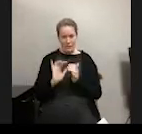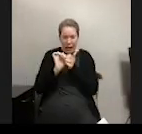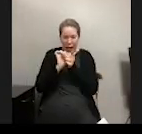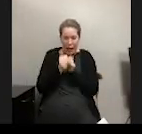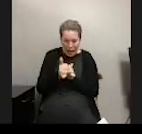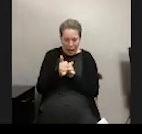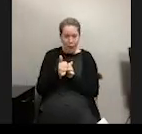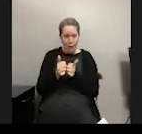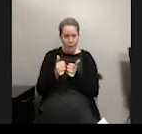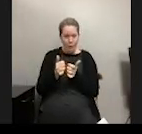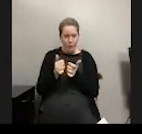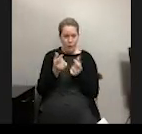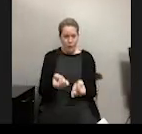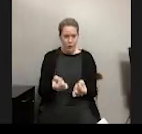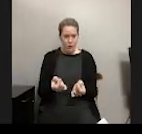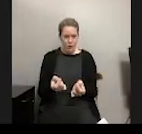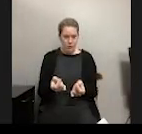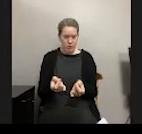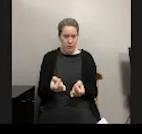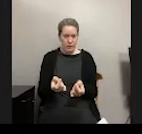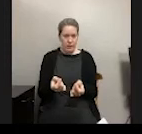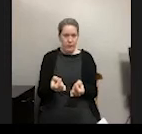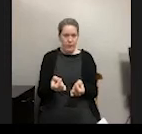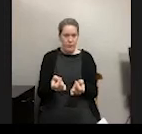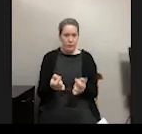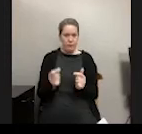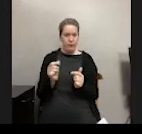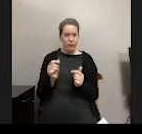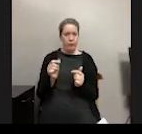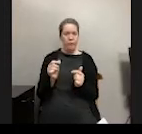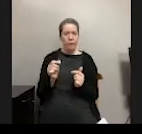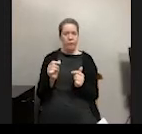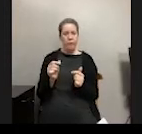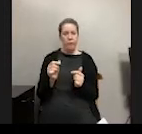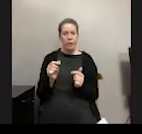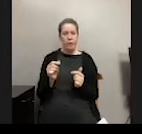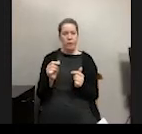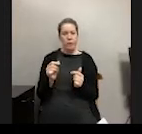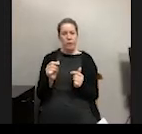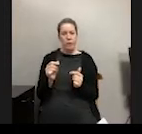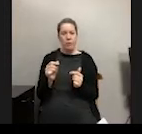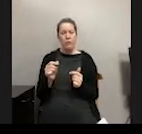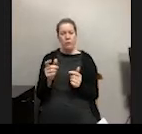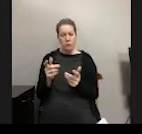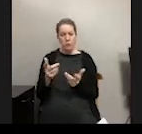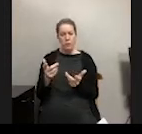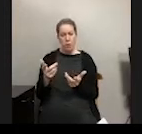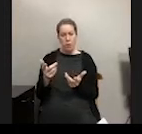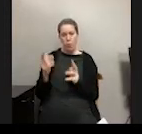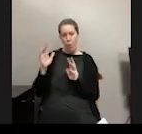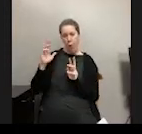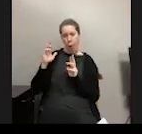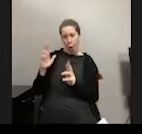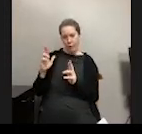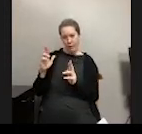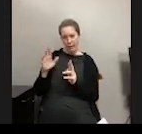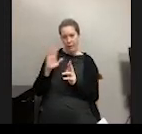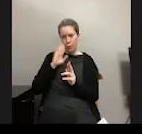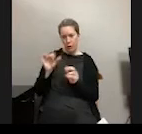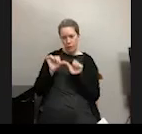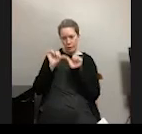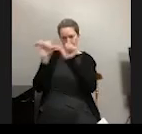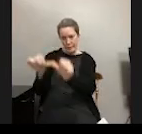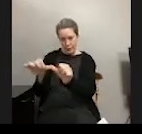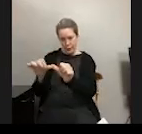part of Artworks that will hopefully live on and working with folks like Catherine Dean and other colleagues in order to teach how